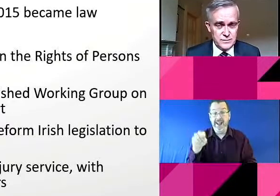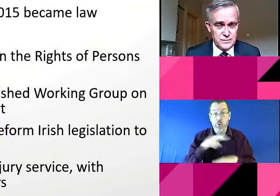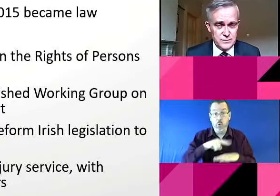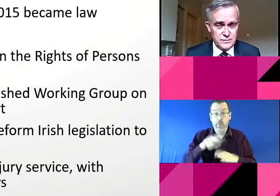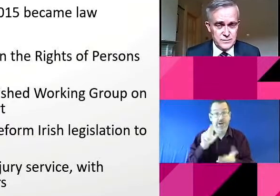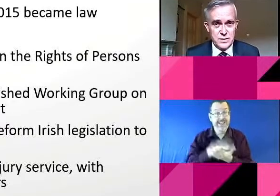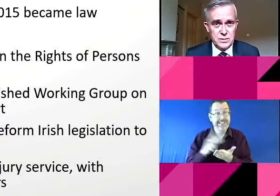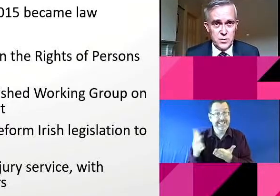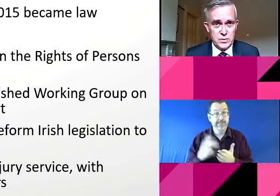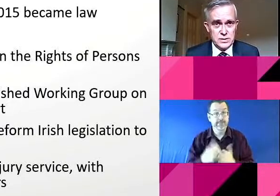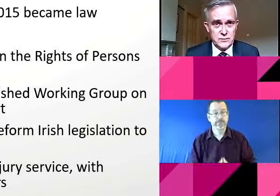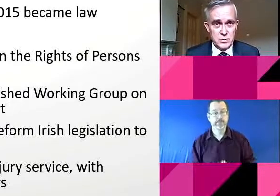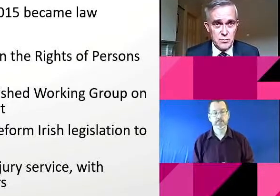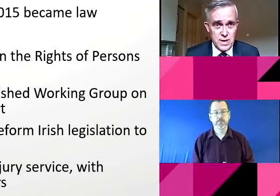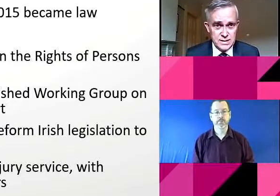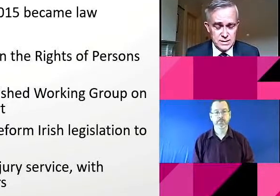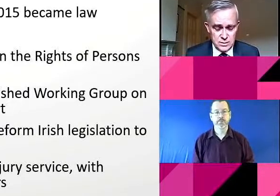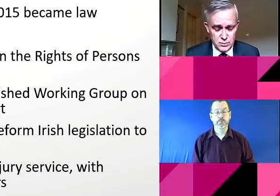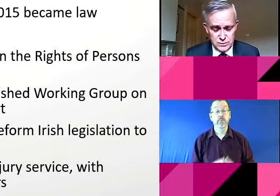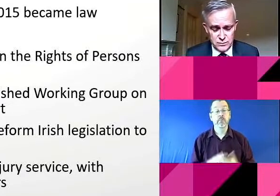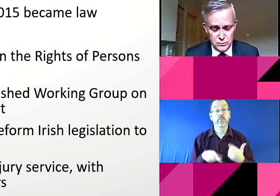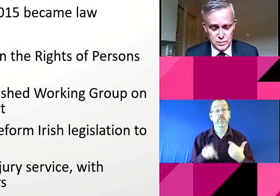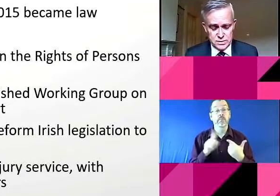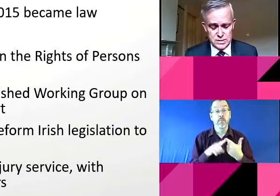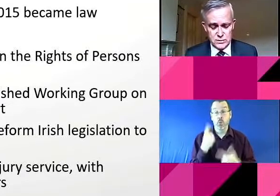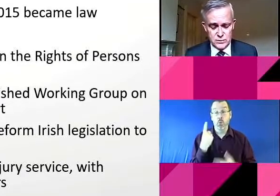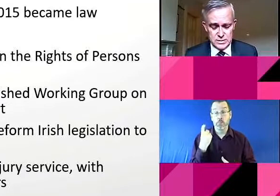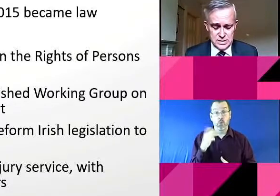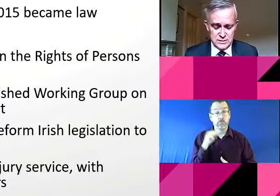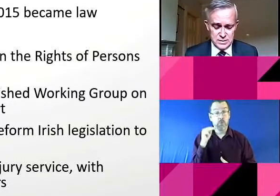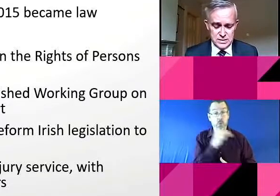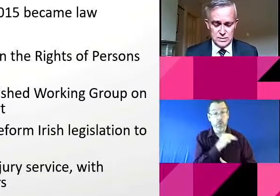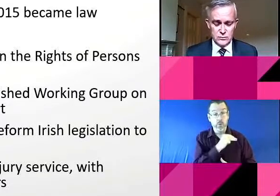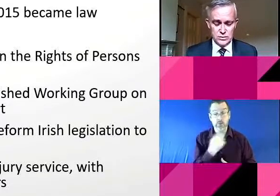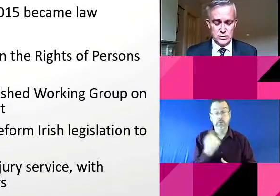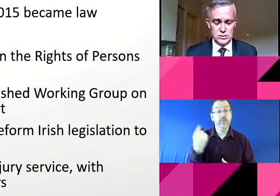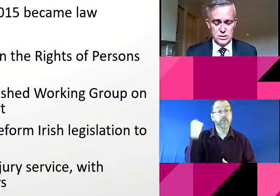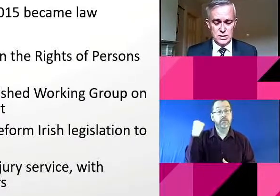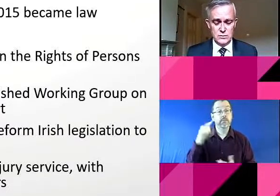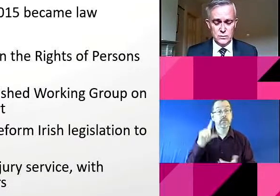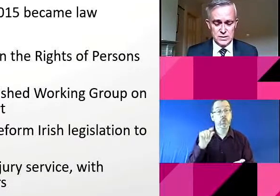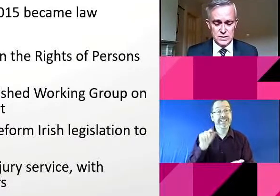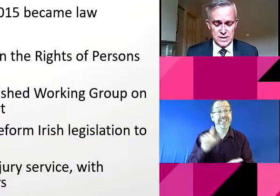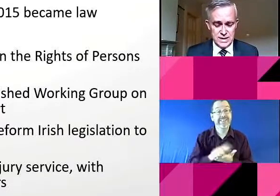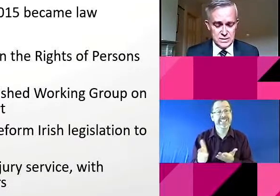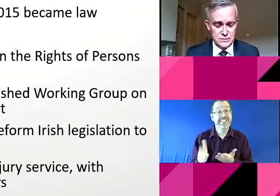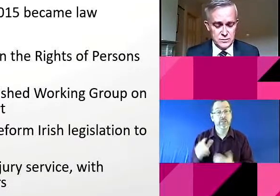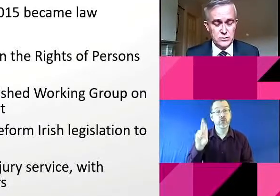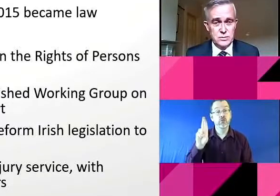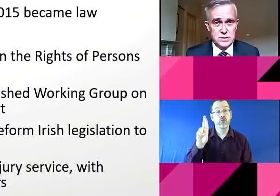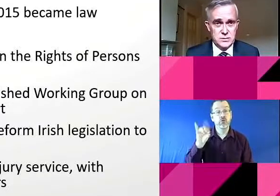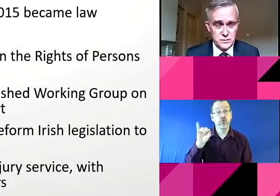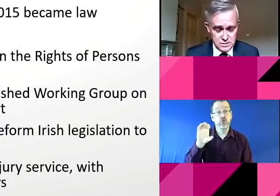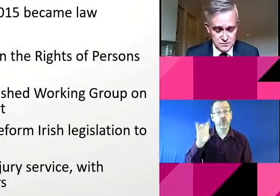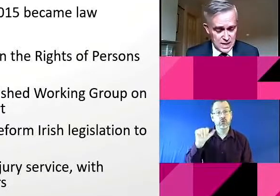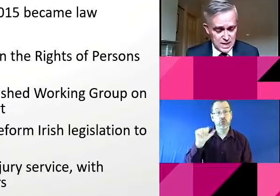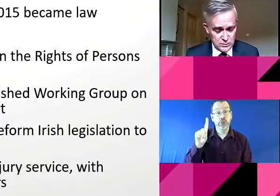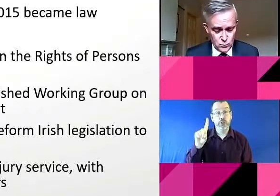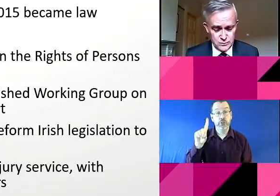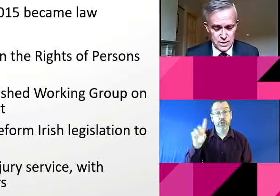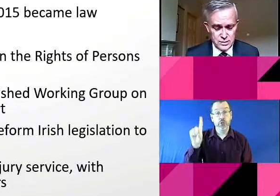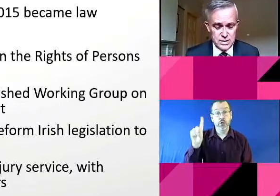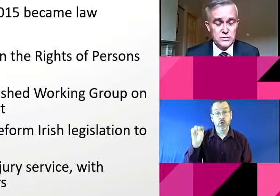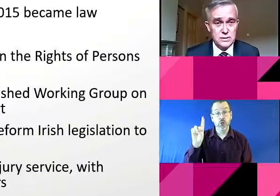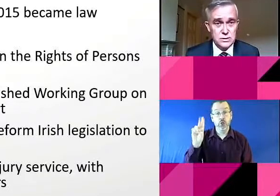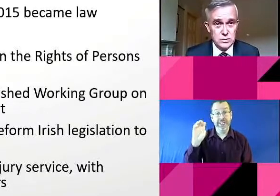Another development, very important from a practical point of view, was that in 2017, Richard Dudley was selected for jury service and